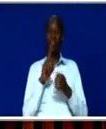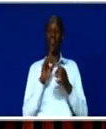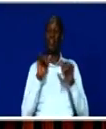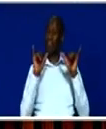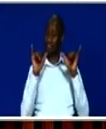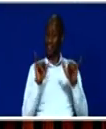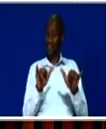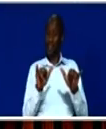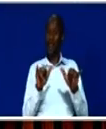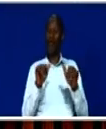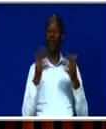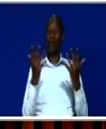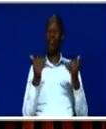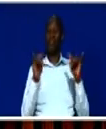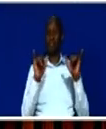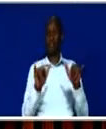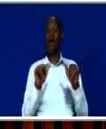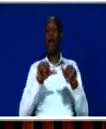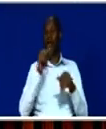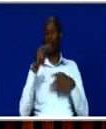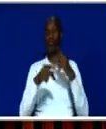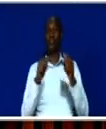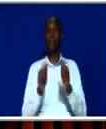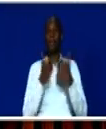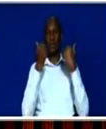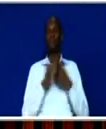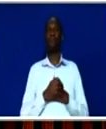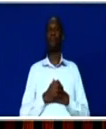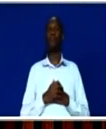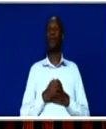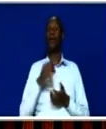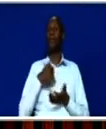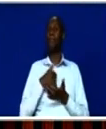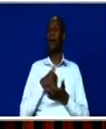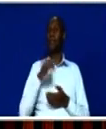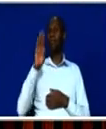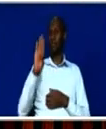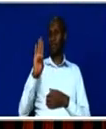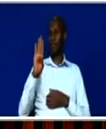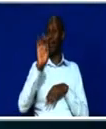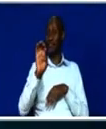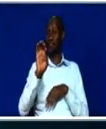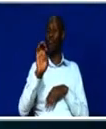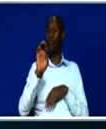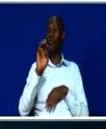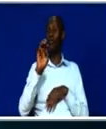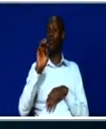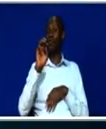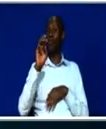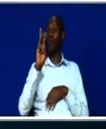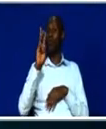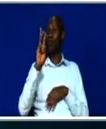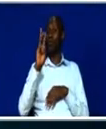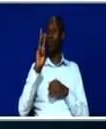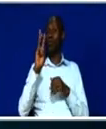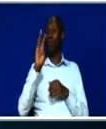process takes over from that. We go to part B. B1, we are saying, the question is, other